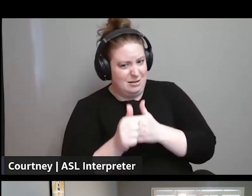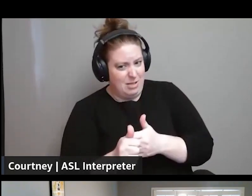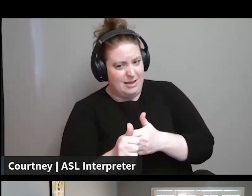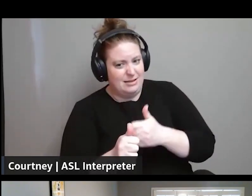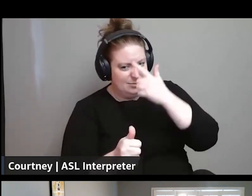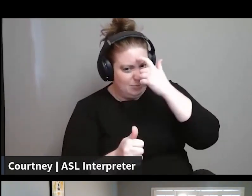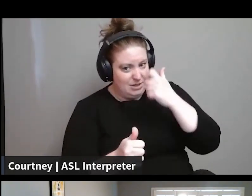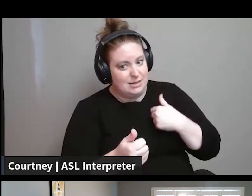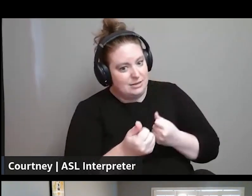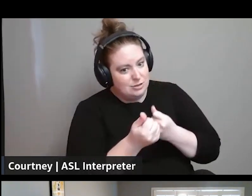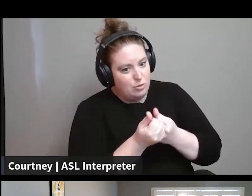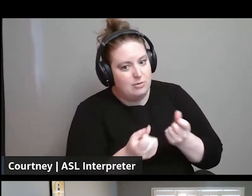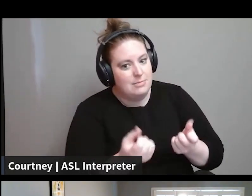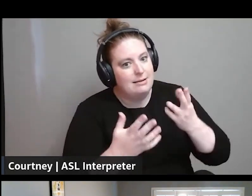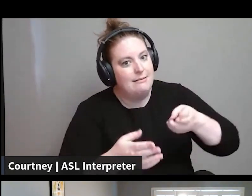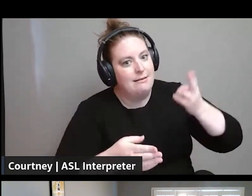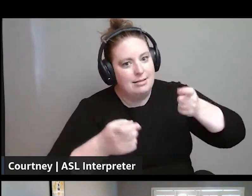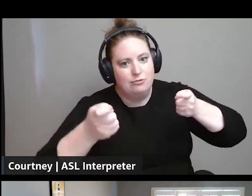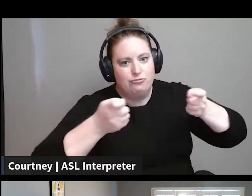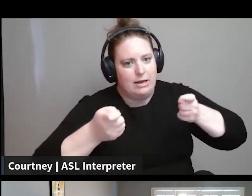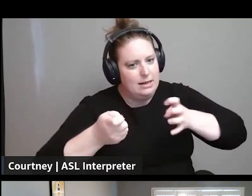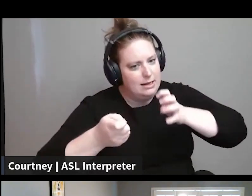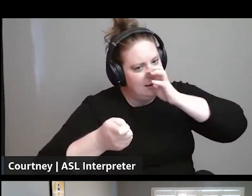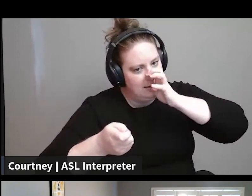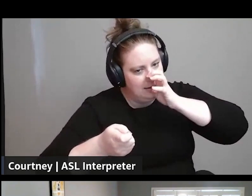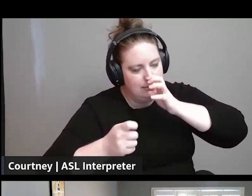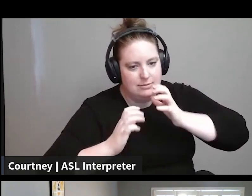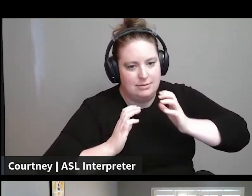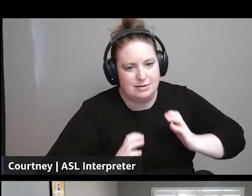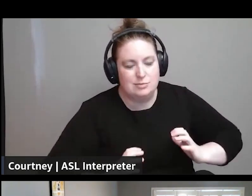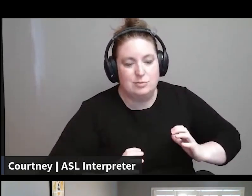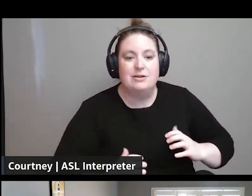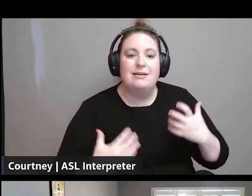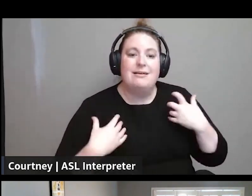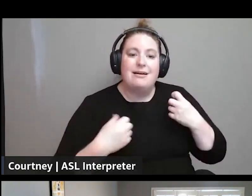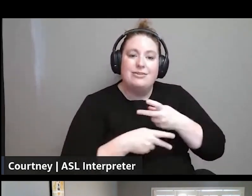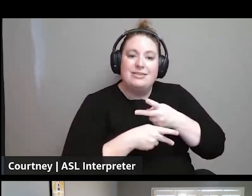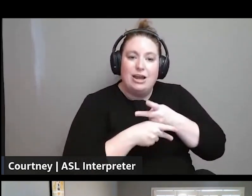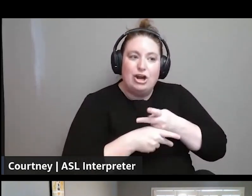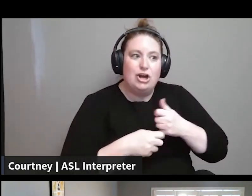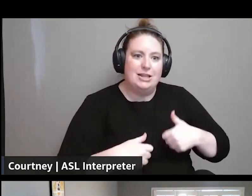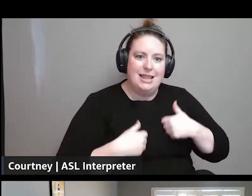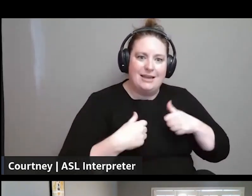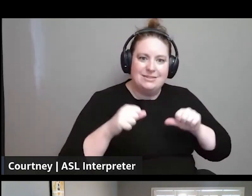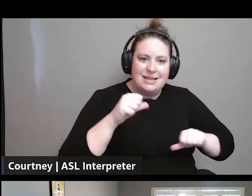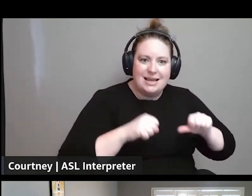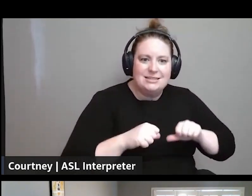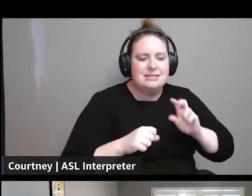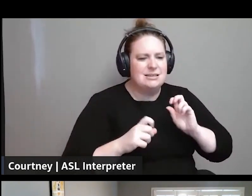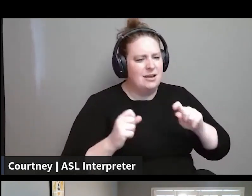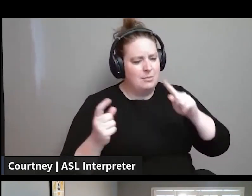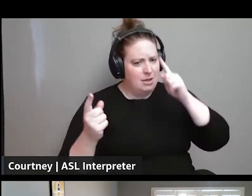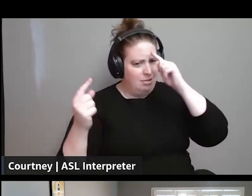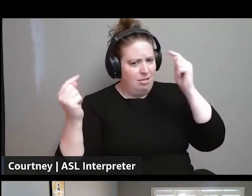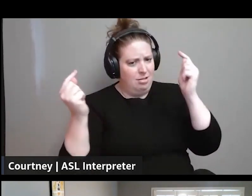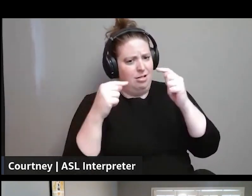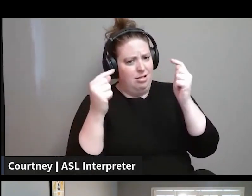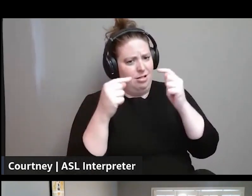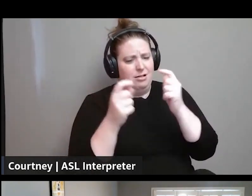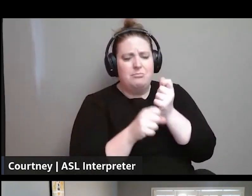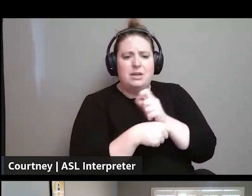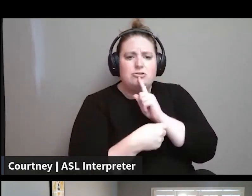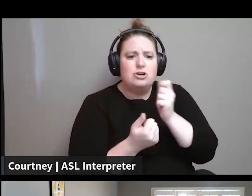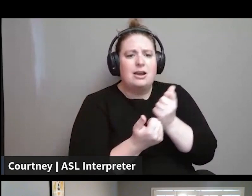highly regulated customers in the healthcare and life sciences industry, it can be a bit of a headache, right? Just making Yeah. sure that you have